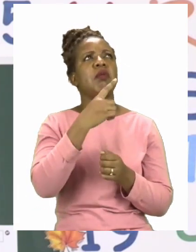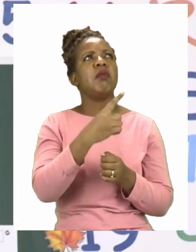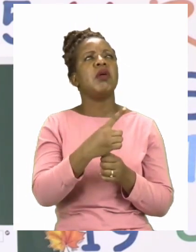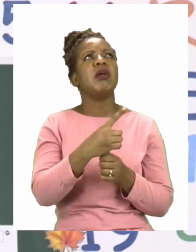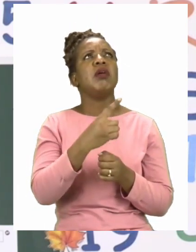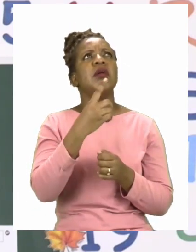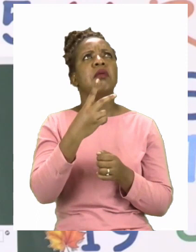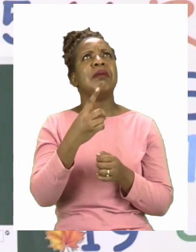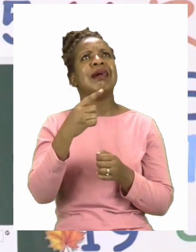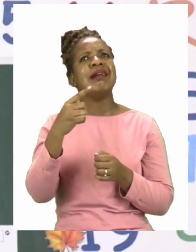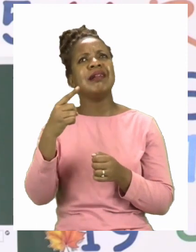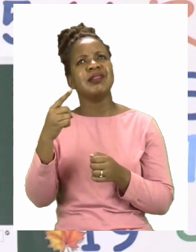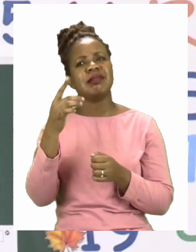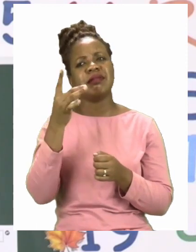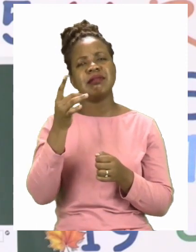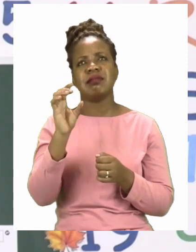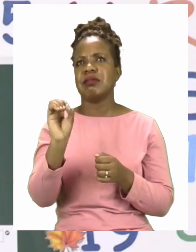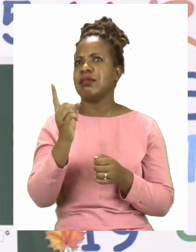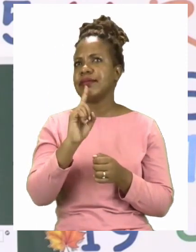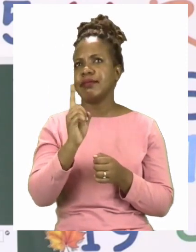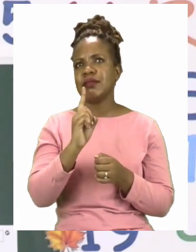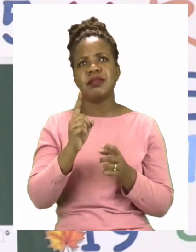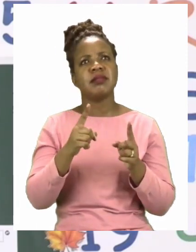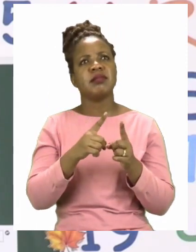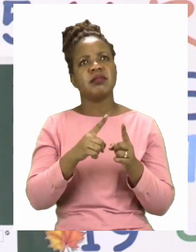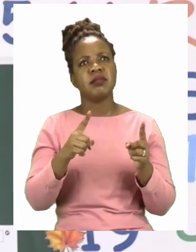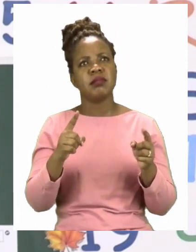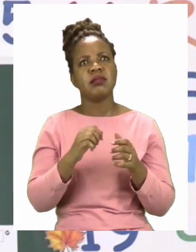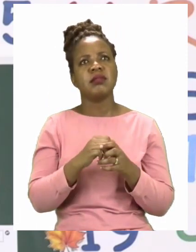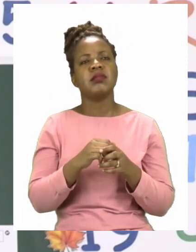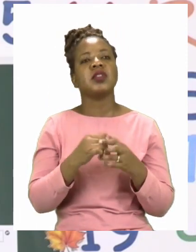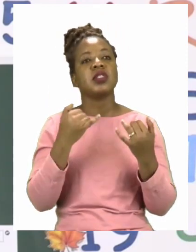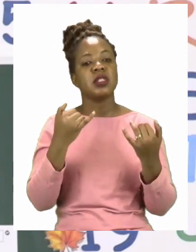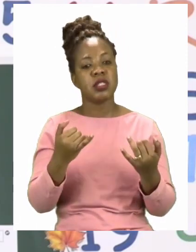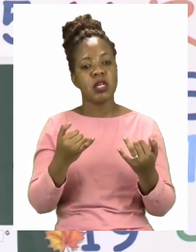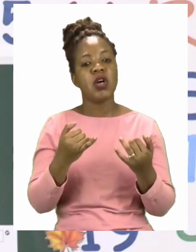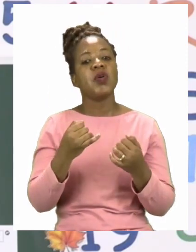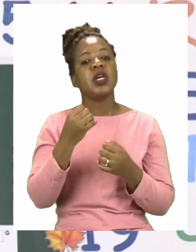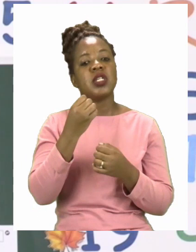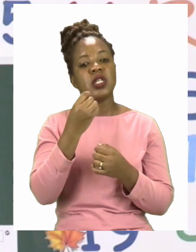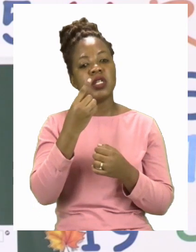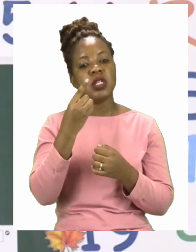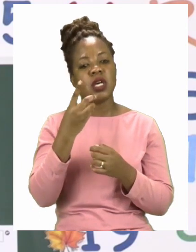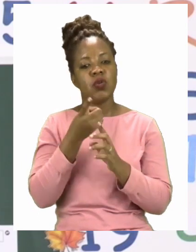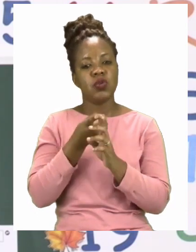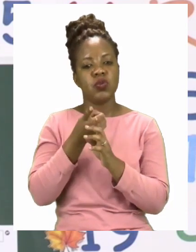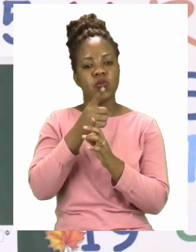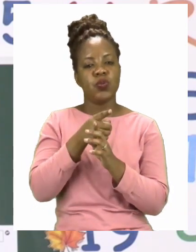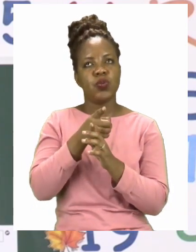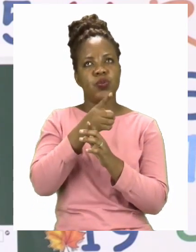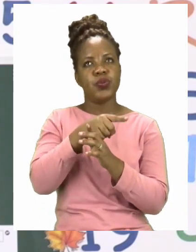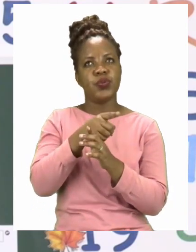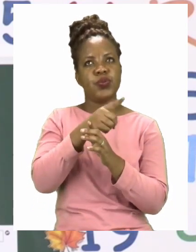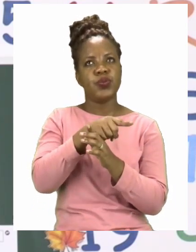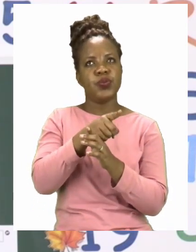long. Instead, we are going to use the method of counting backwards, because we want to